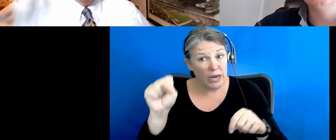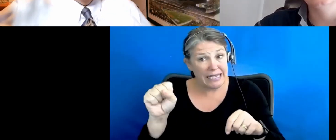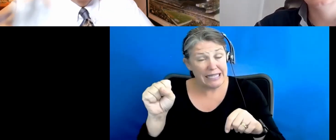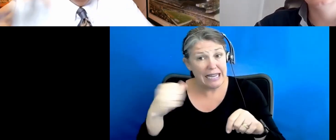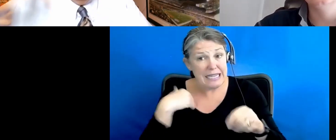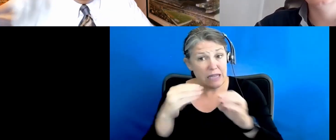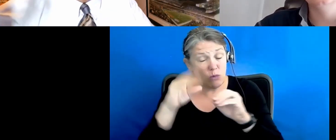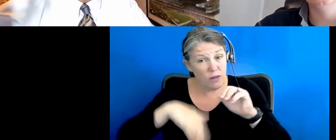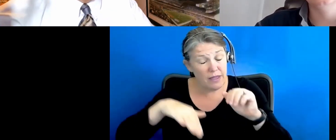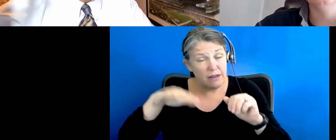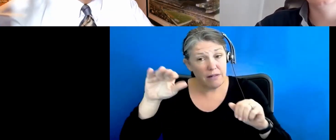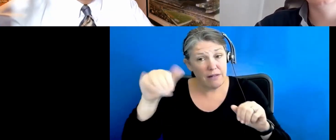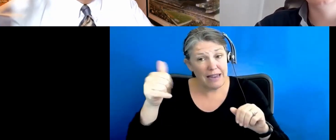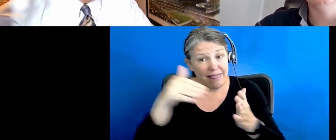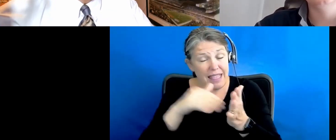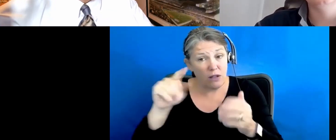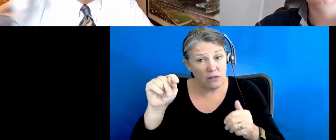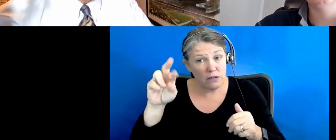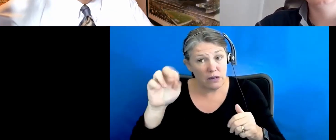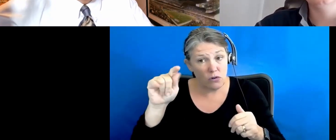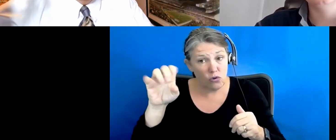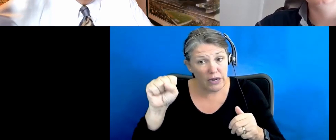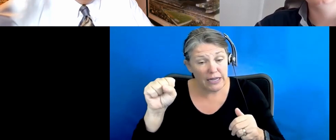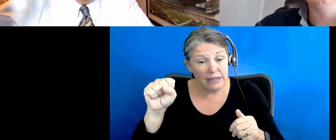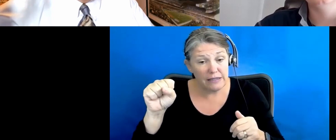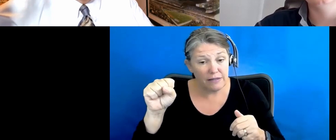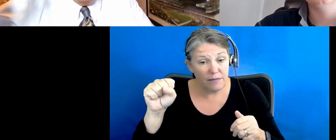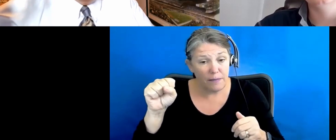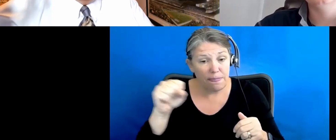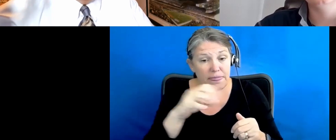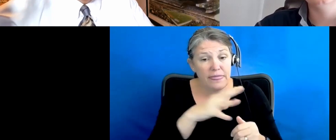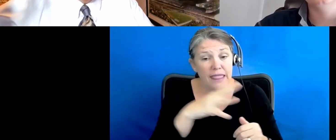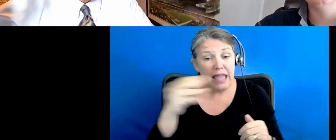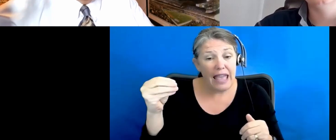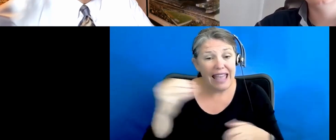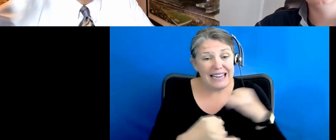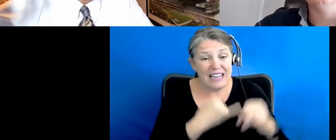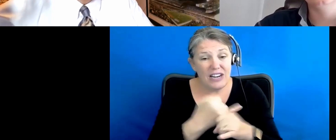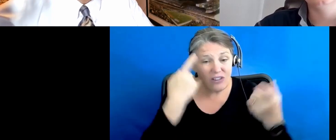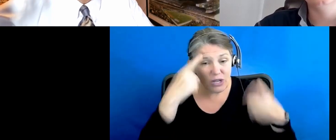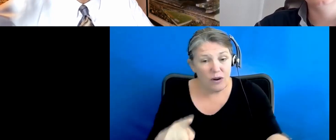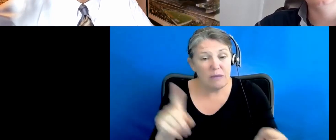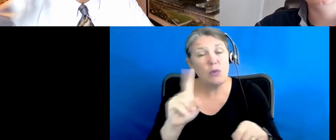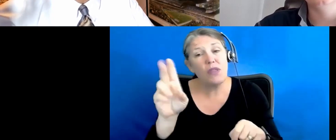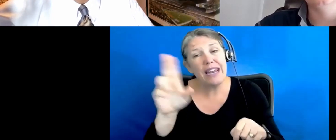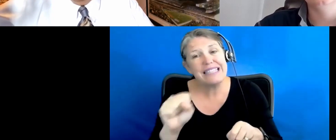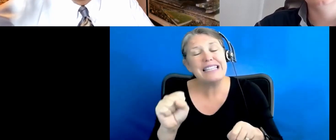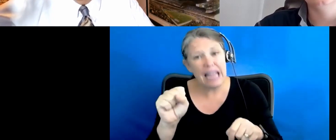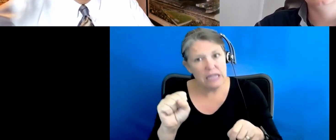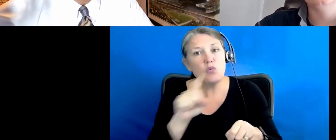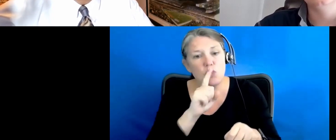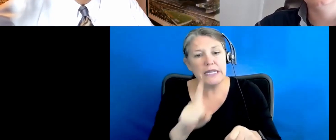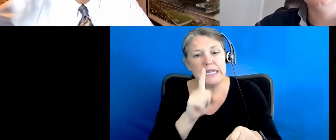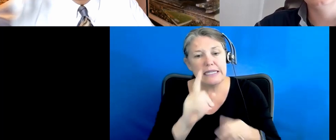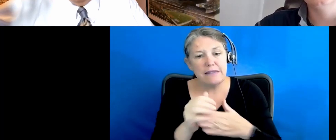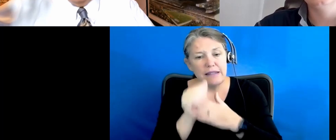10,000 treaties and international agreements to which the United States has strengthened its position as a global leader and not weakened